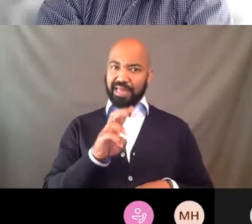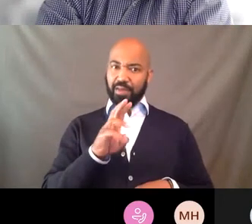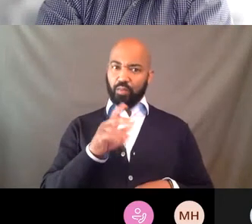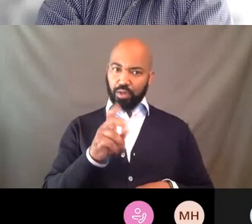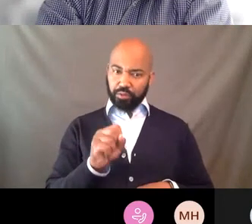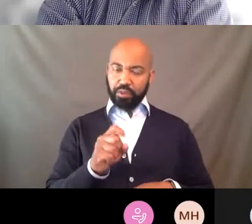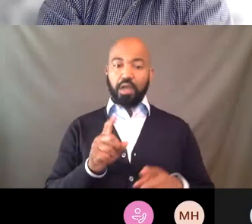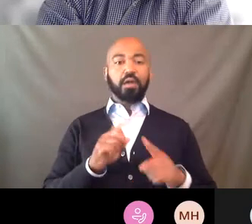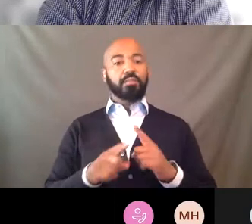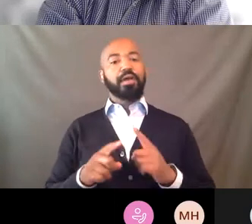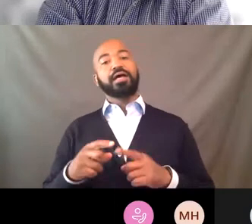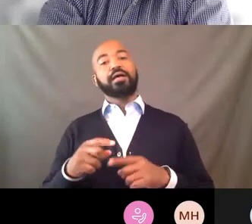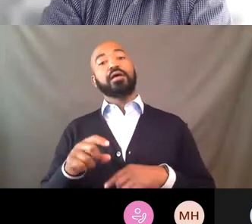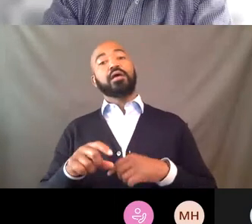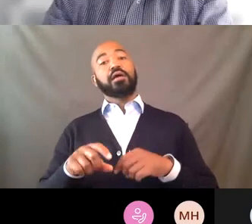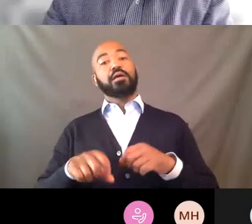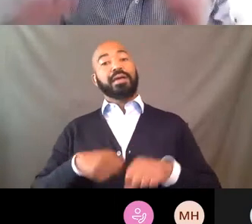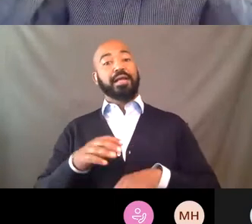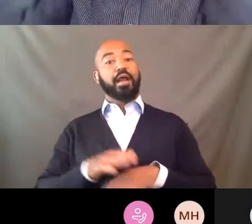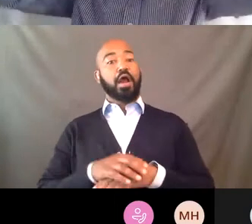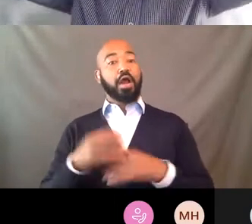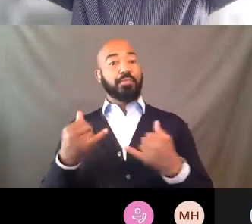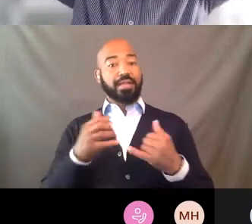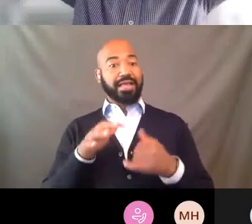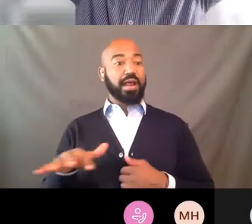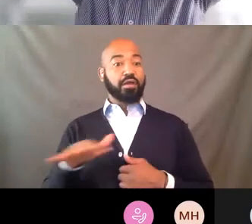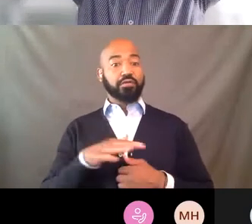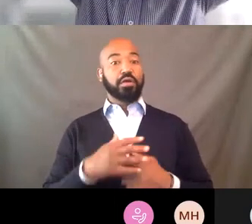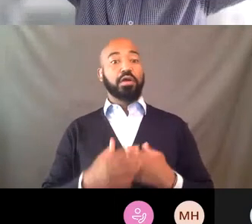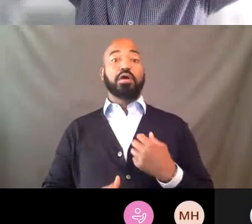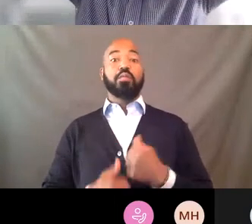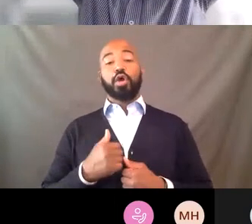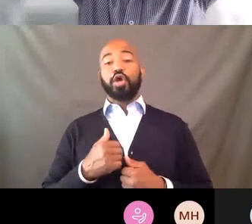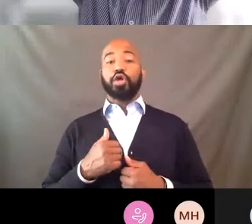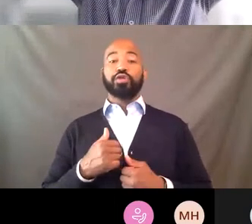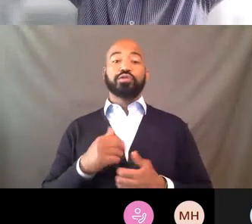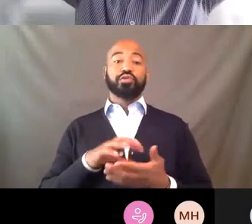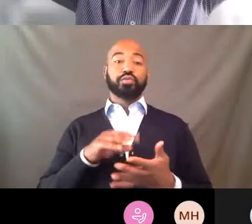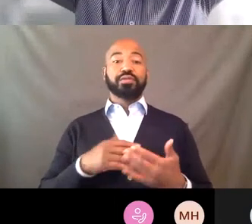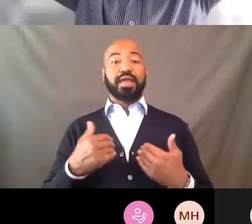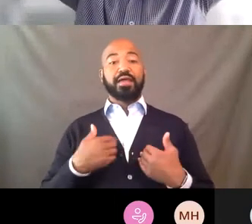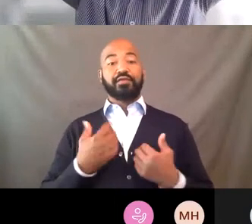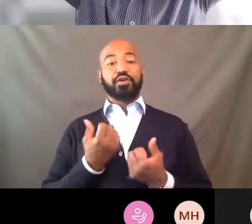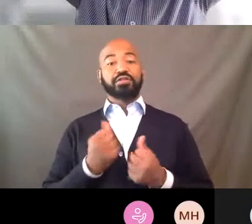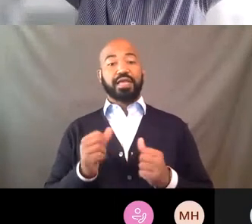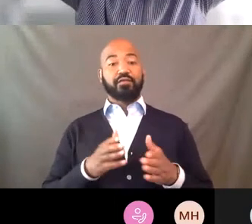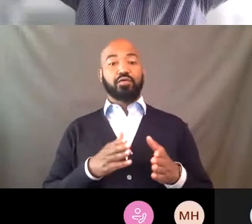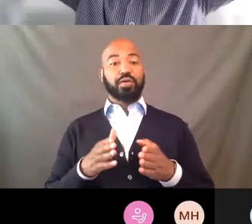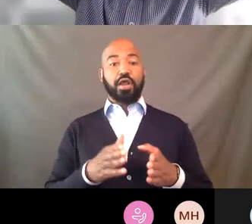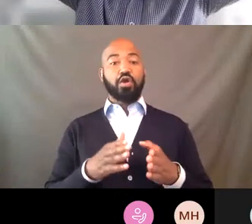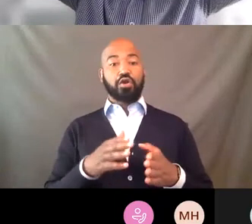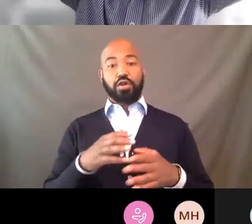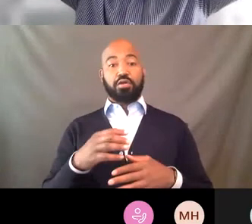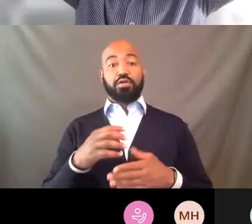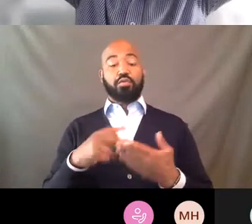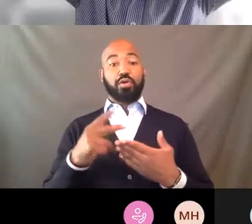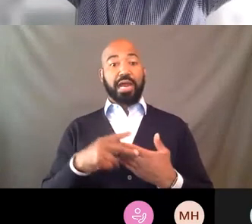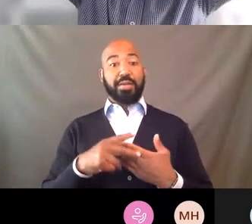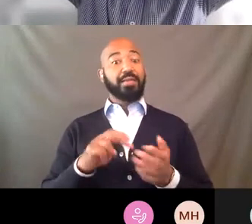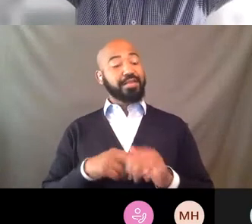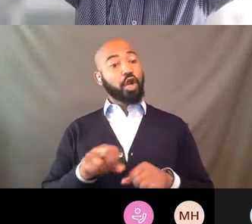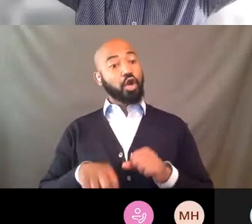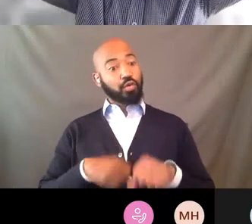the restriction of biking on playgrounds, because most of the children that go through our Safe Routes to School program are learning how to bike on the